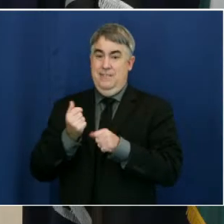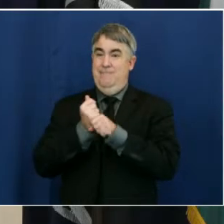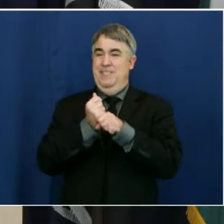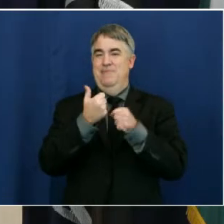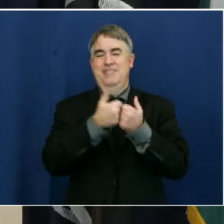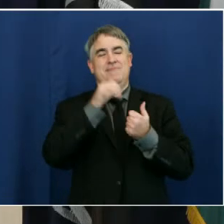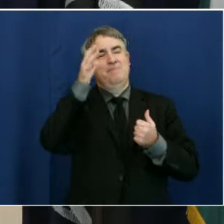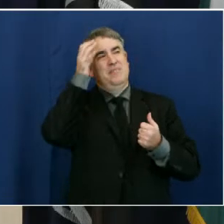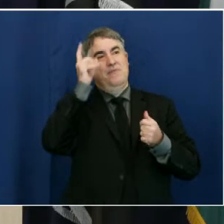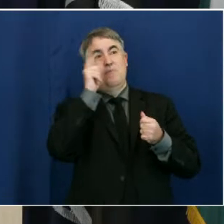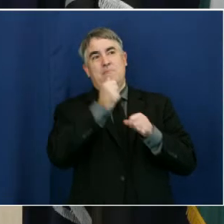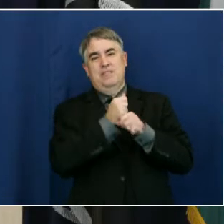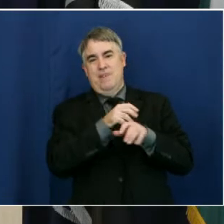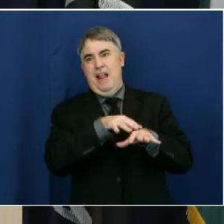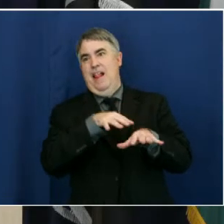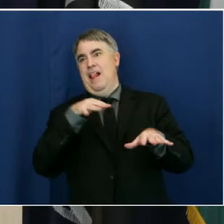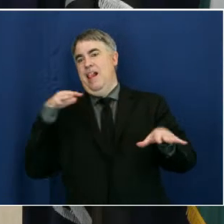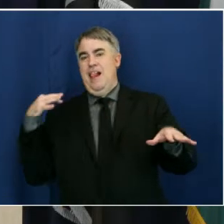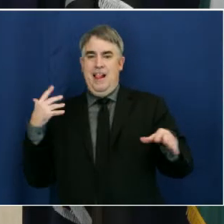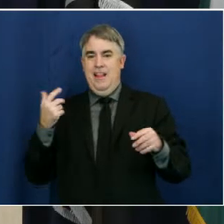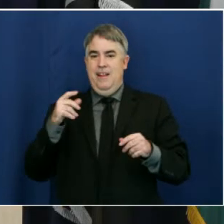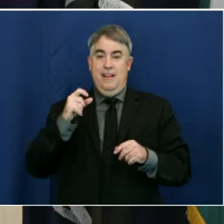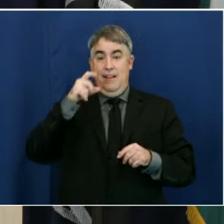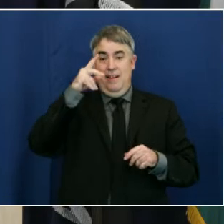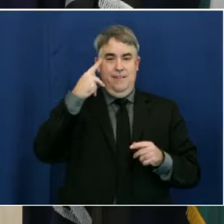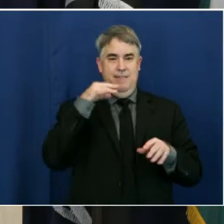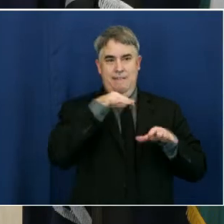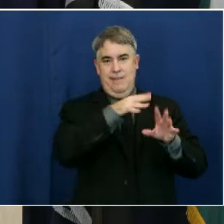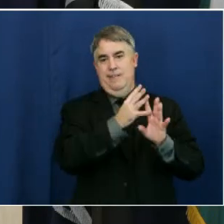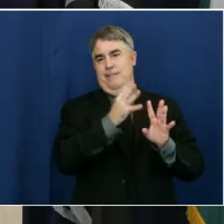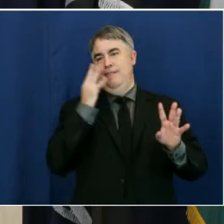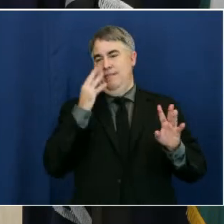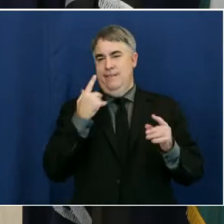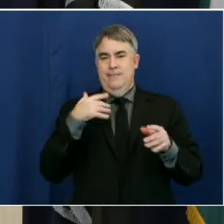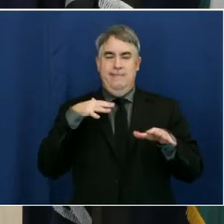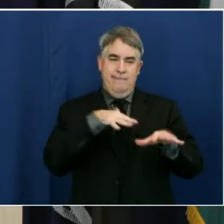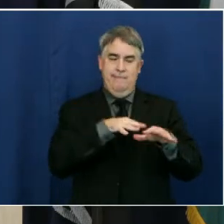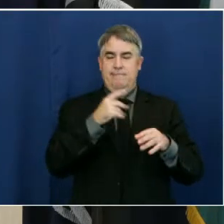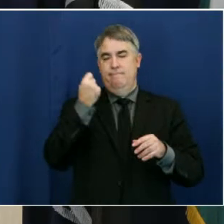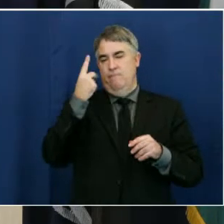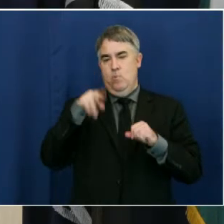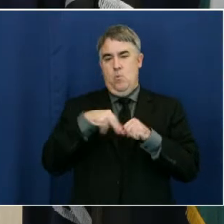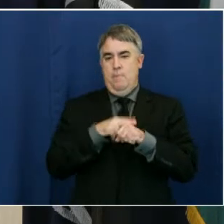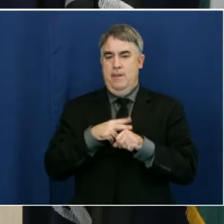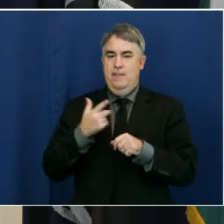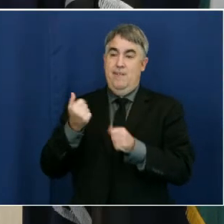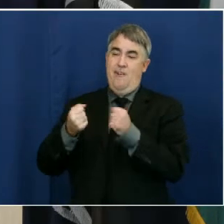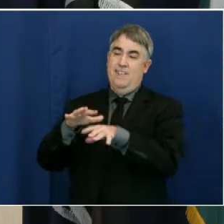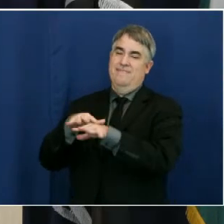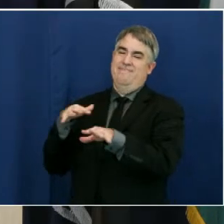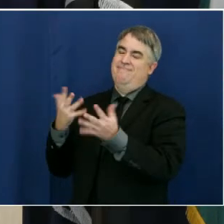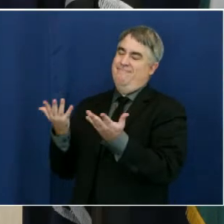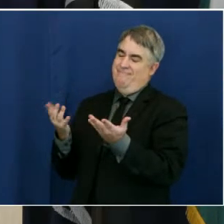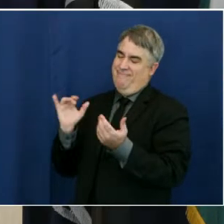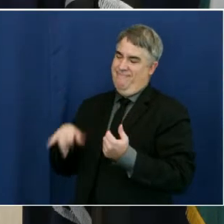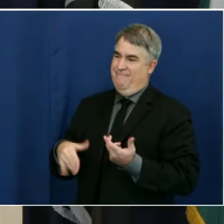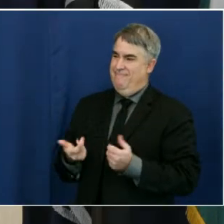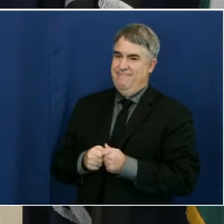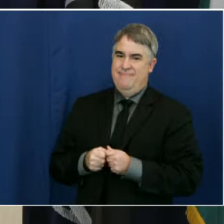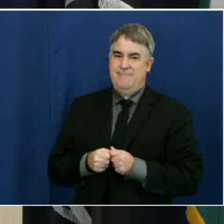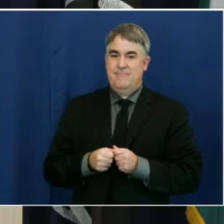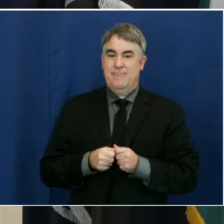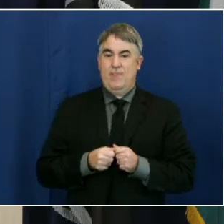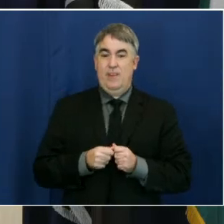Tailgate Park, you're going to have some traffic. You go to a concert. Some of it is compounded by individuals showing up without an